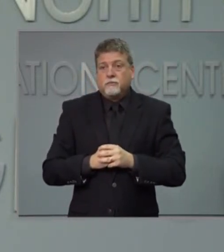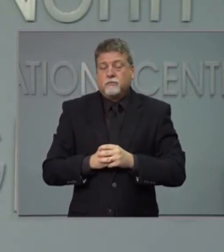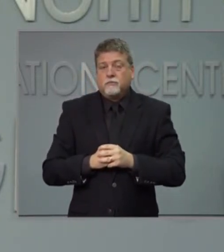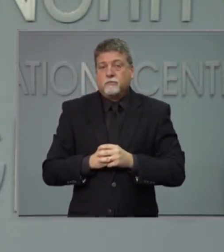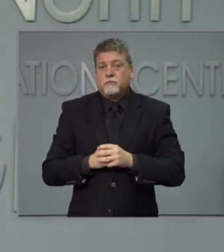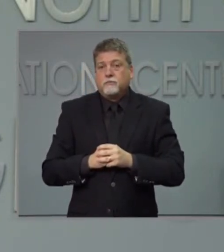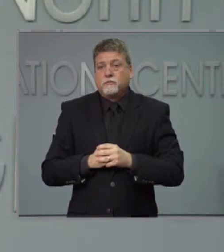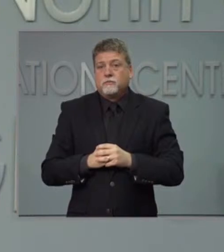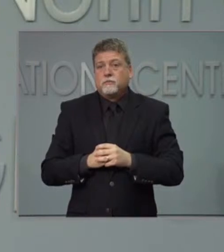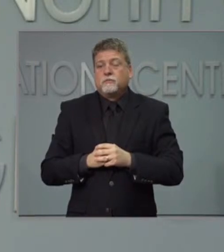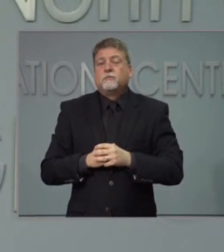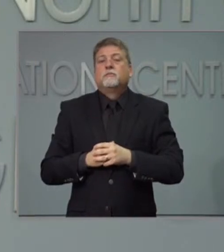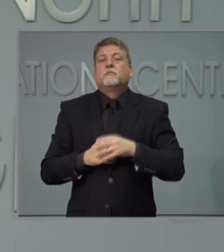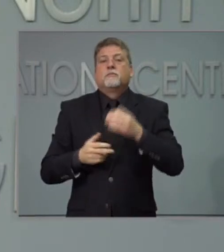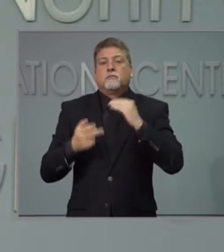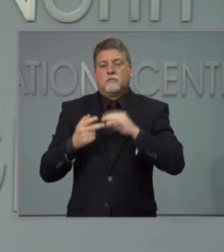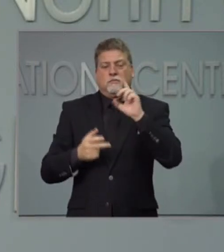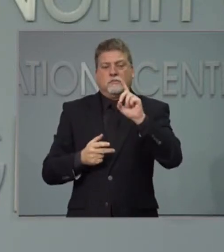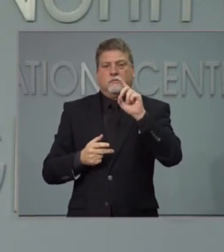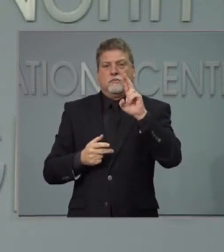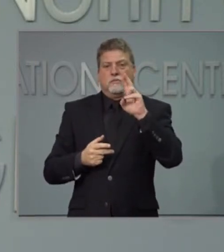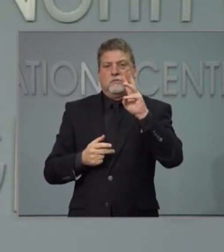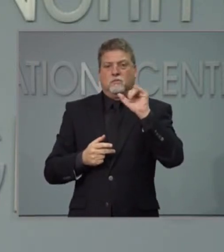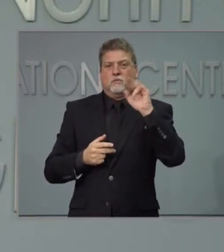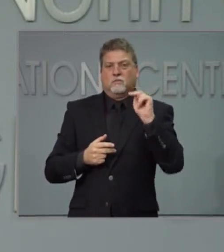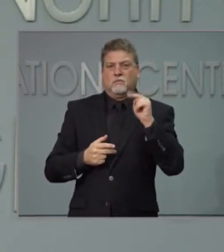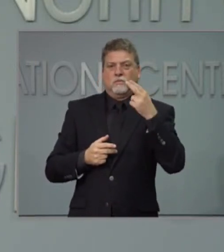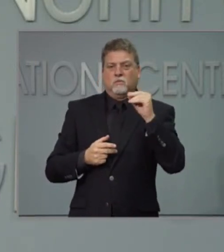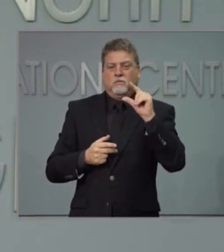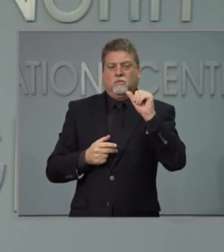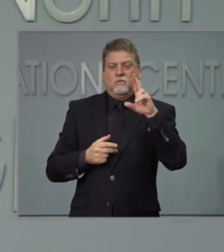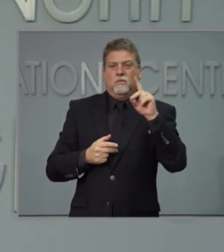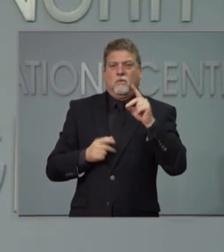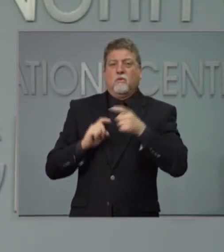Our next question is from Dewan Hogard with ABC 11.